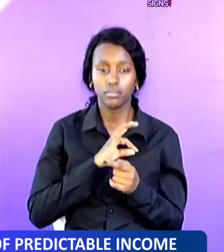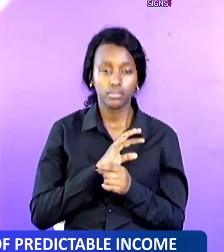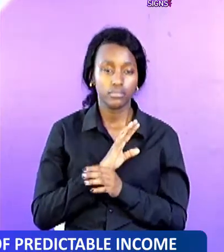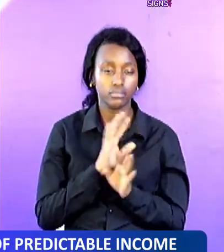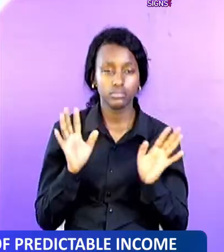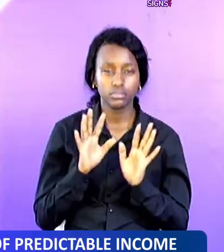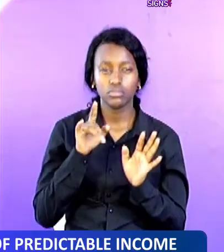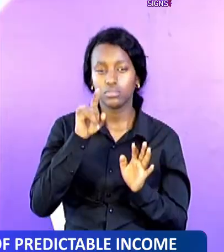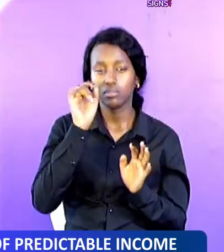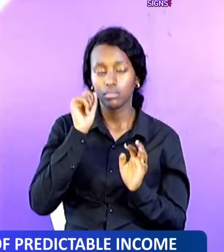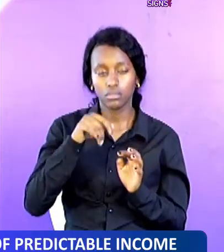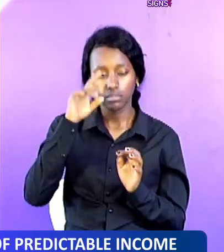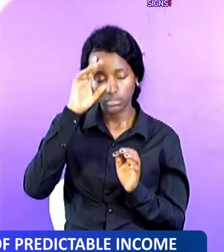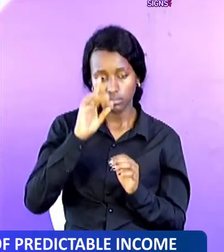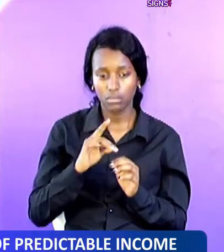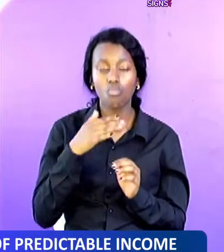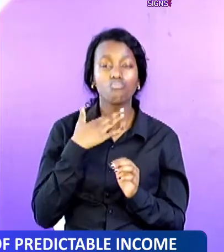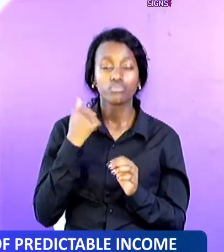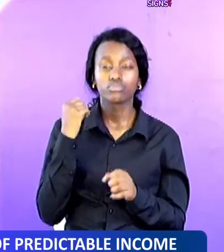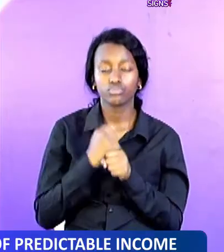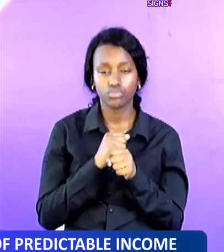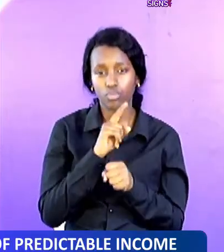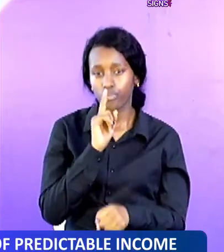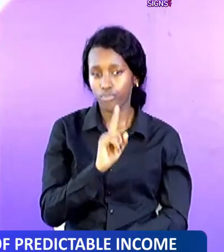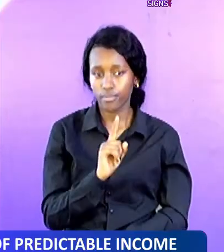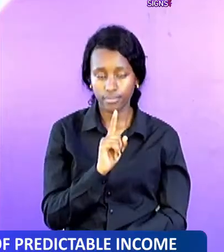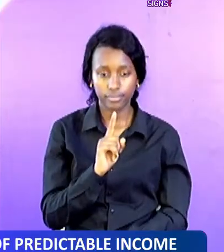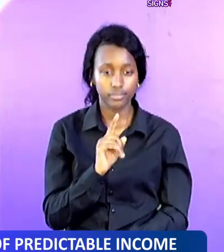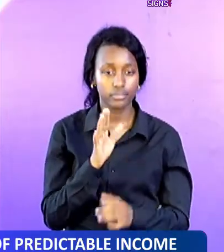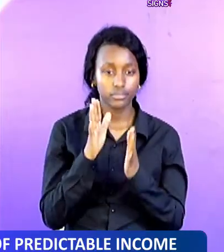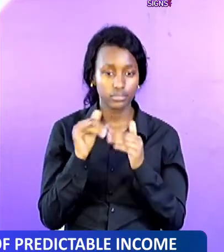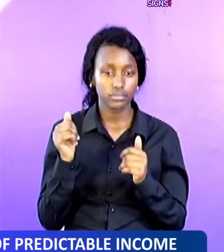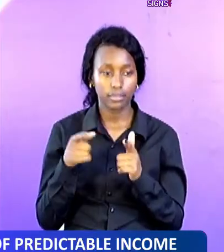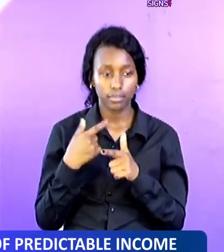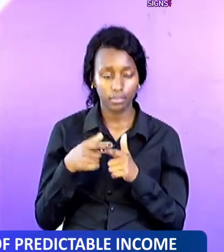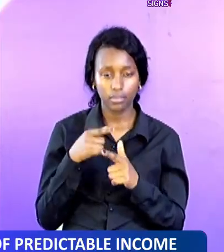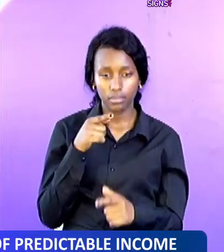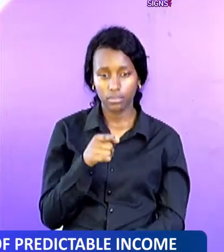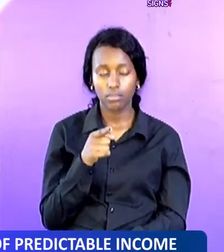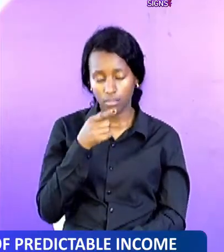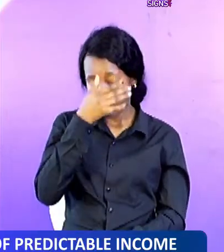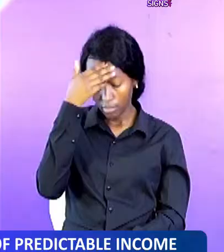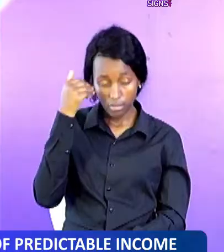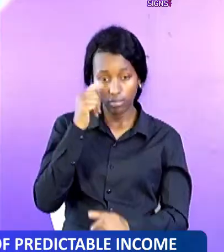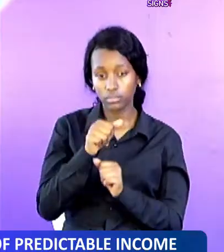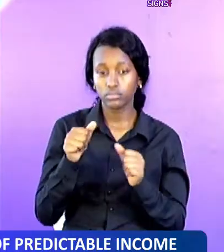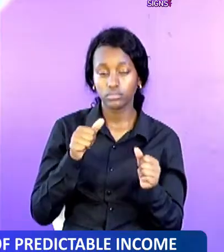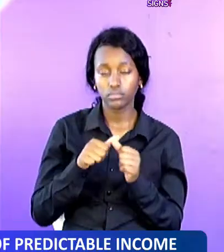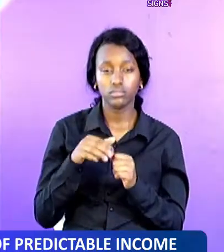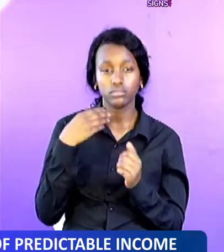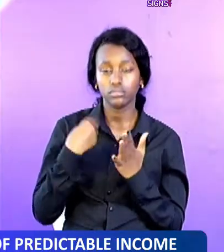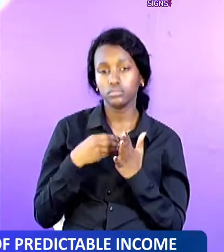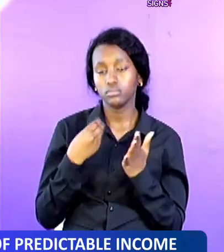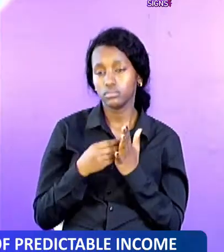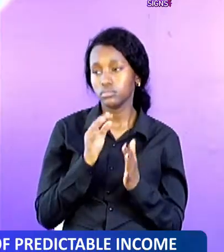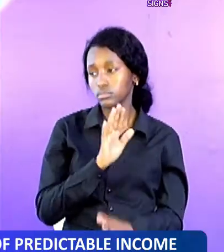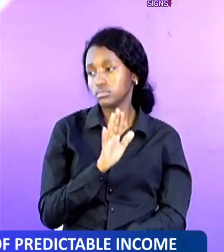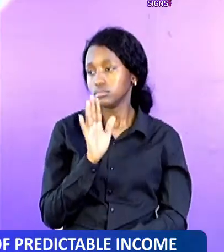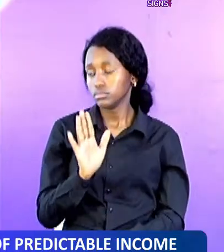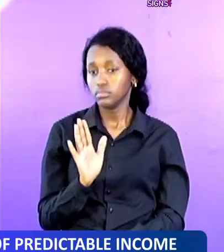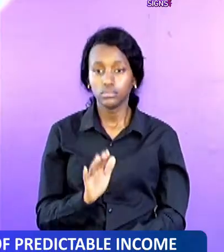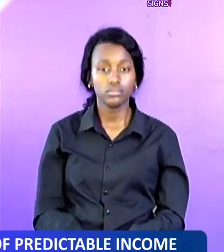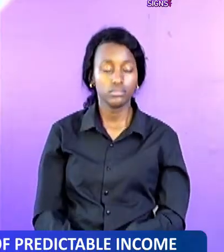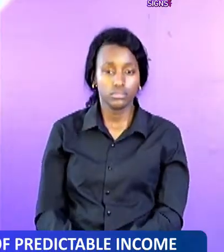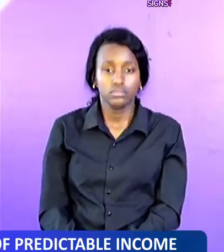decide you want to do one flat, you forego the doubling of your money such that when the time is right for you to have an